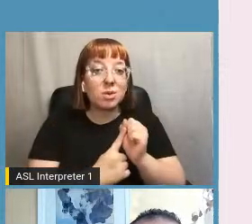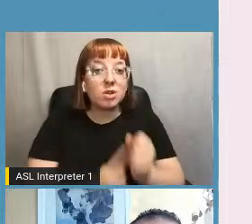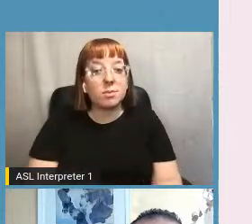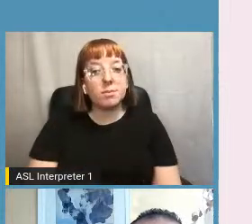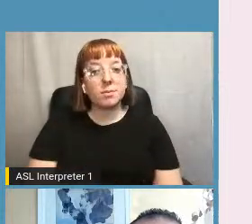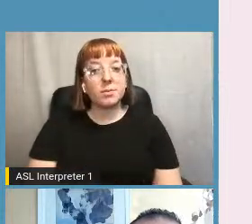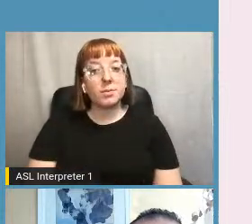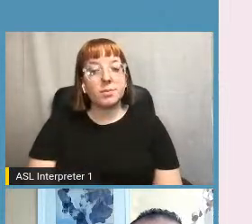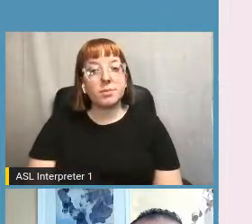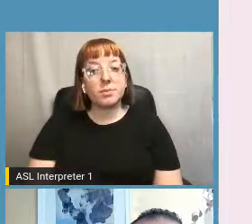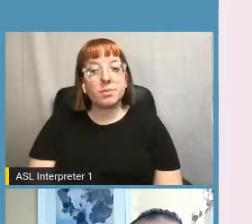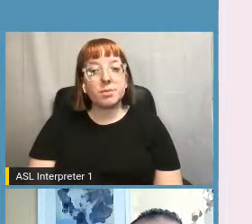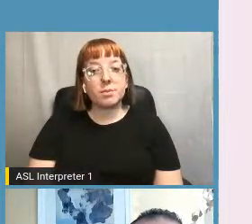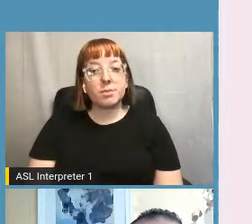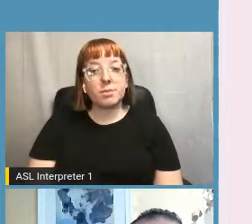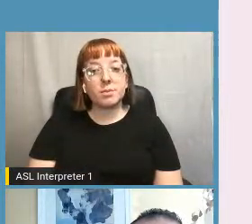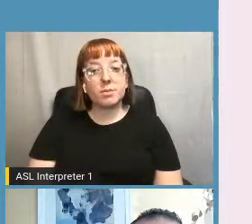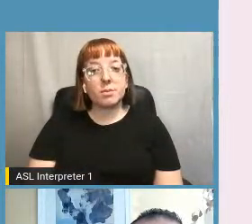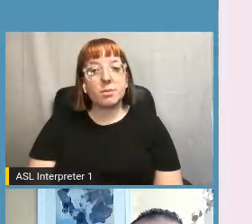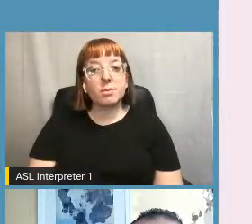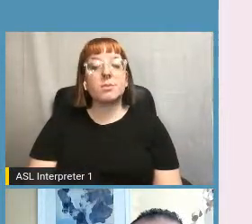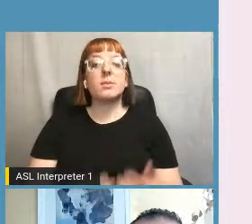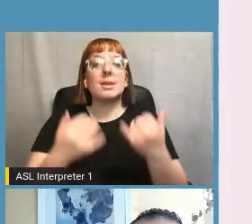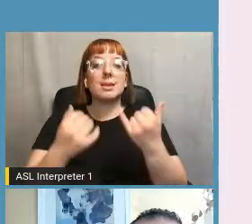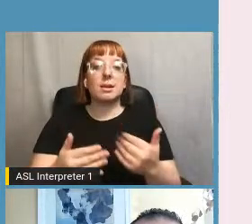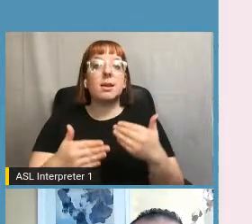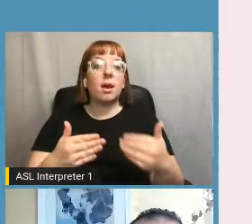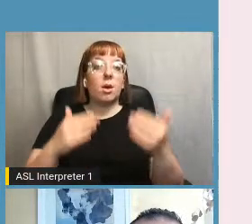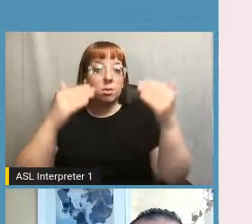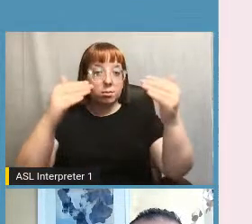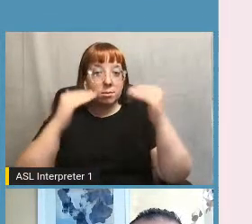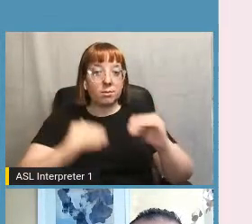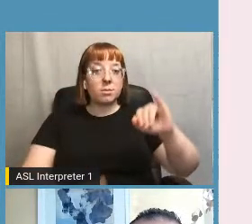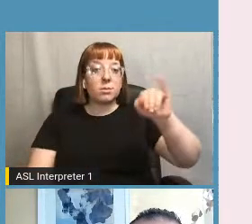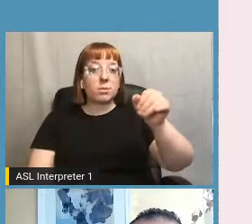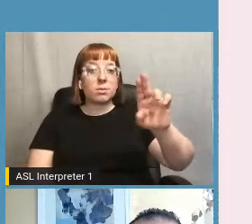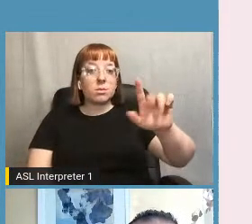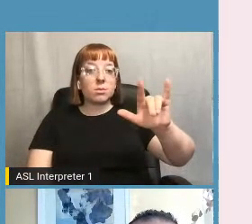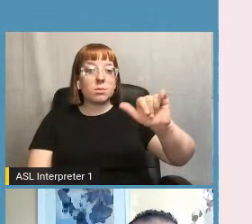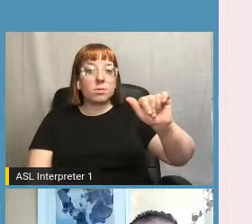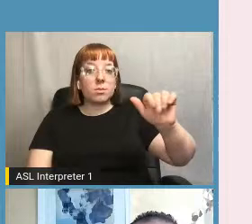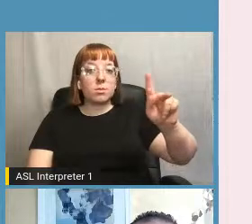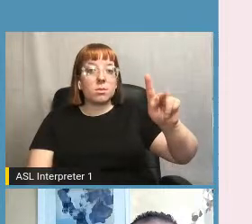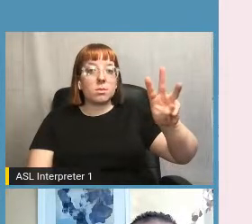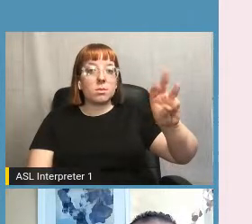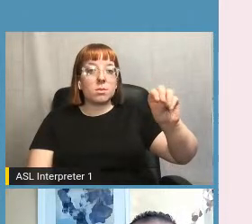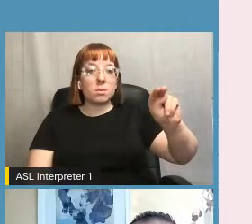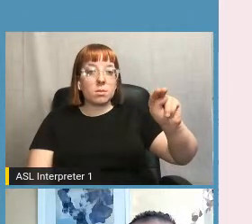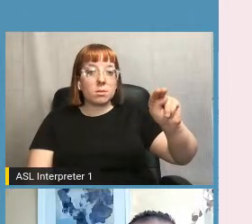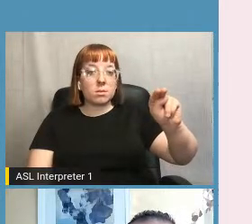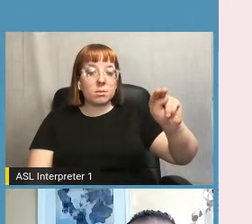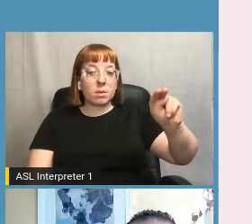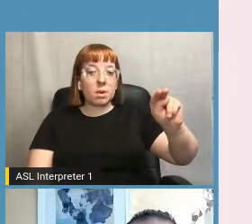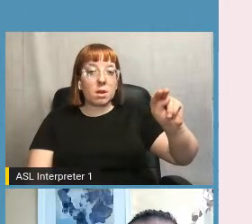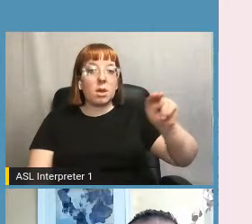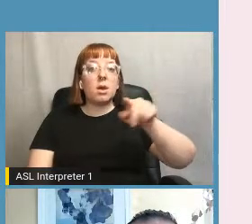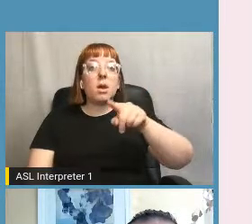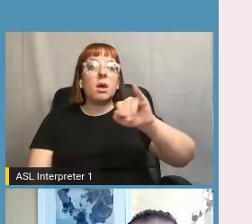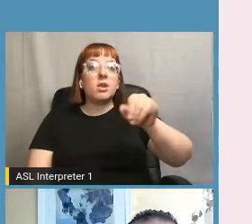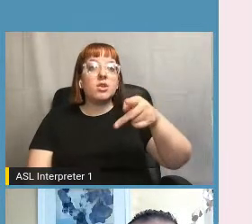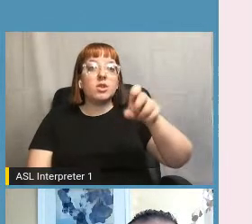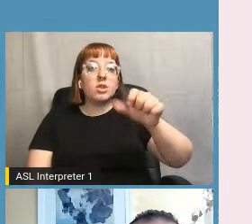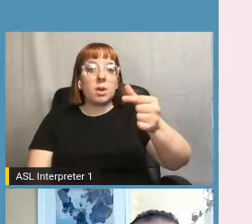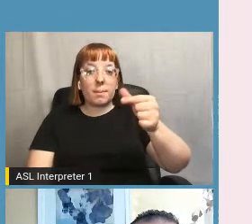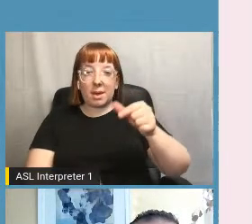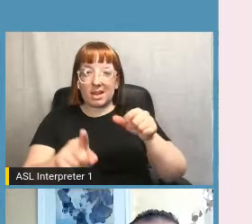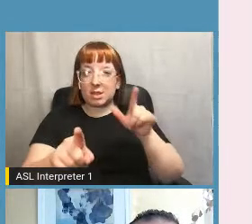And then, and I would say the same thing with Julia Kwan. So we have these JPEGs that just sort of look